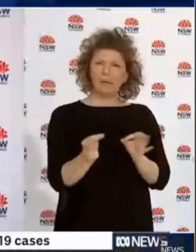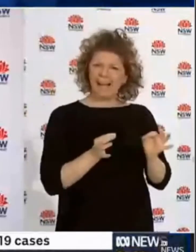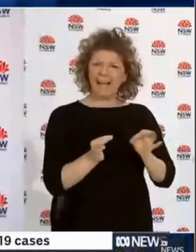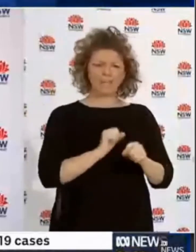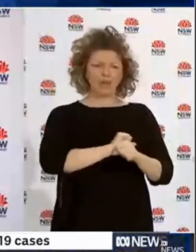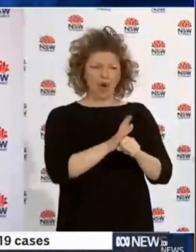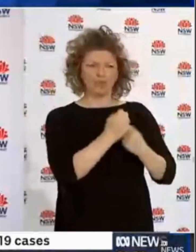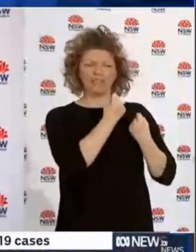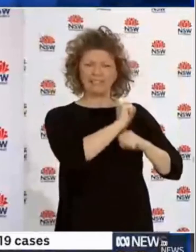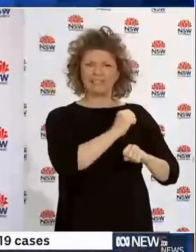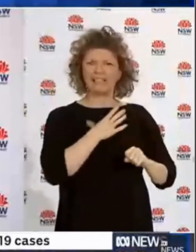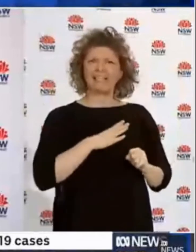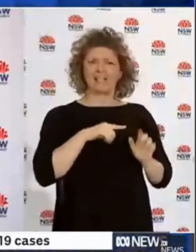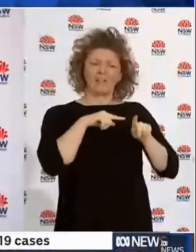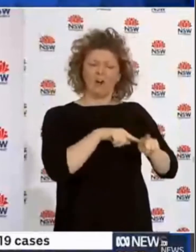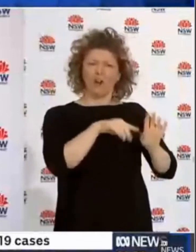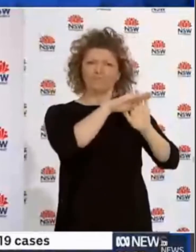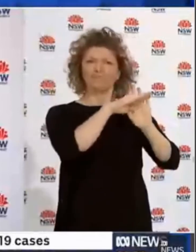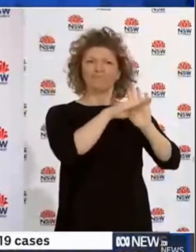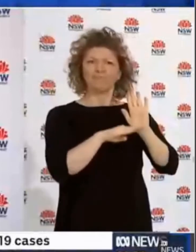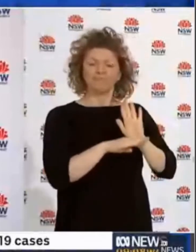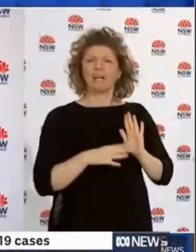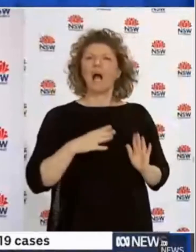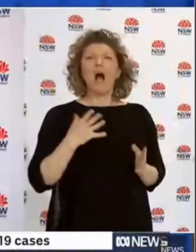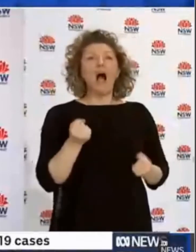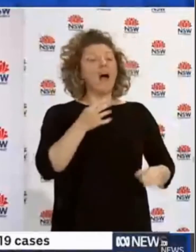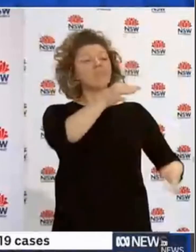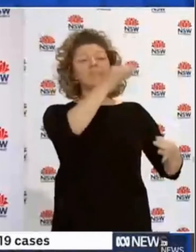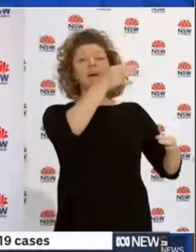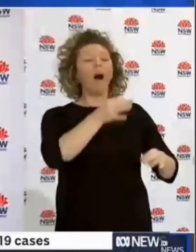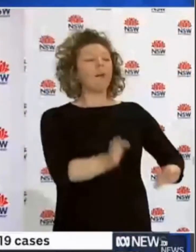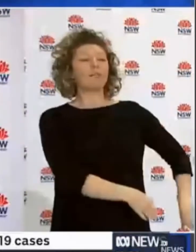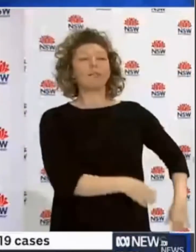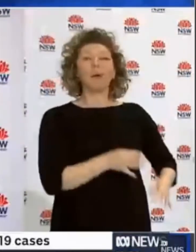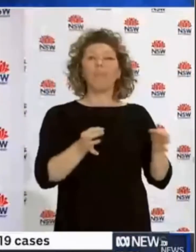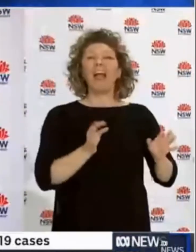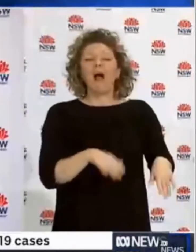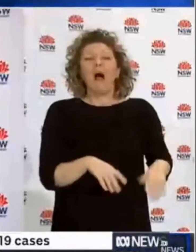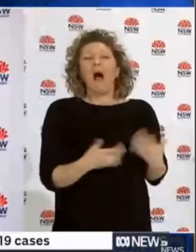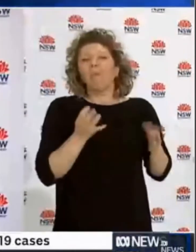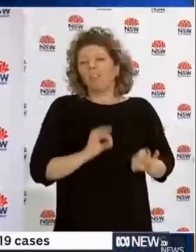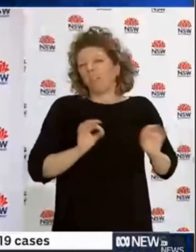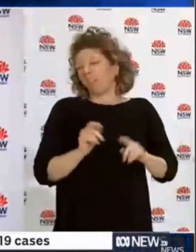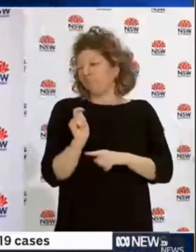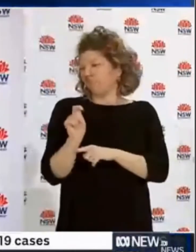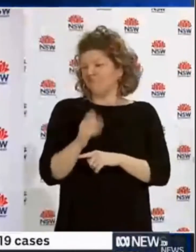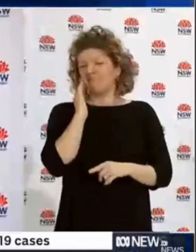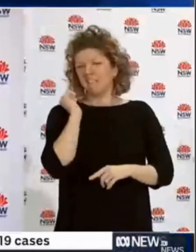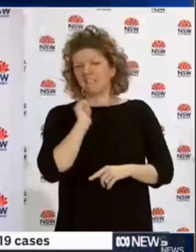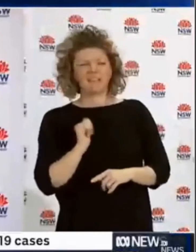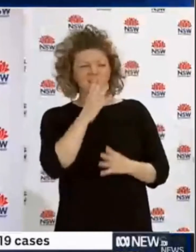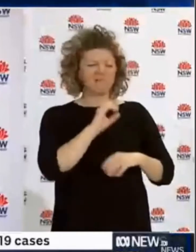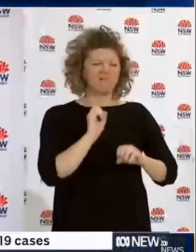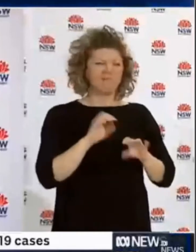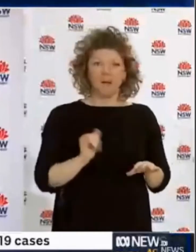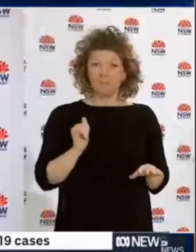first instance, but then applying the COVID-safe plan. It's all very well to have a plan, but if you're not applying it, then you're going to see your business